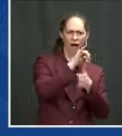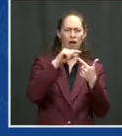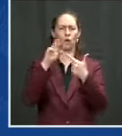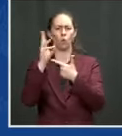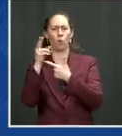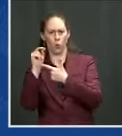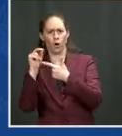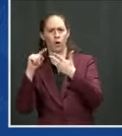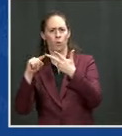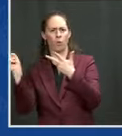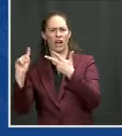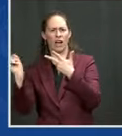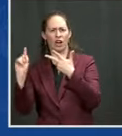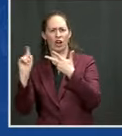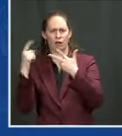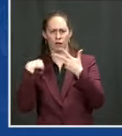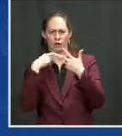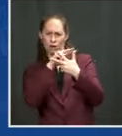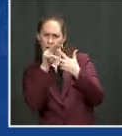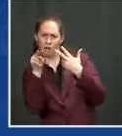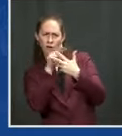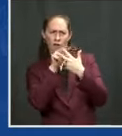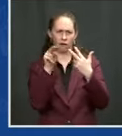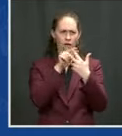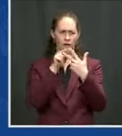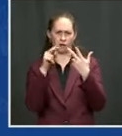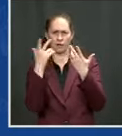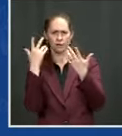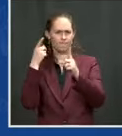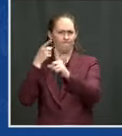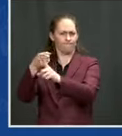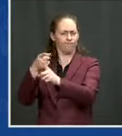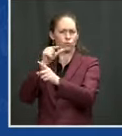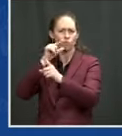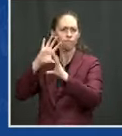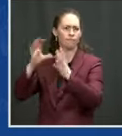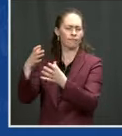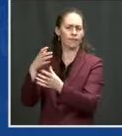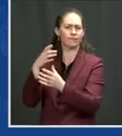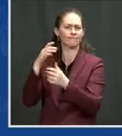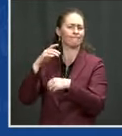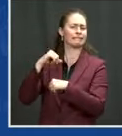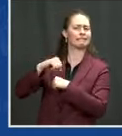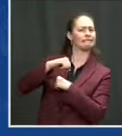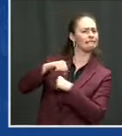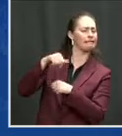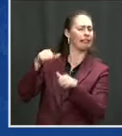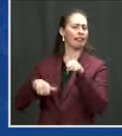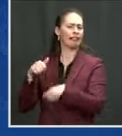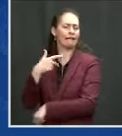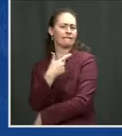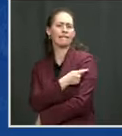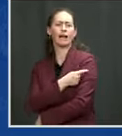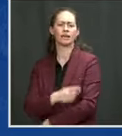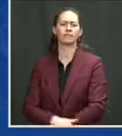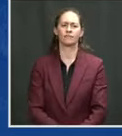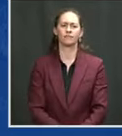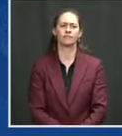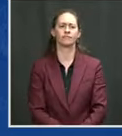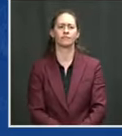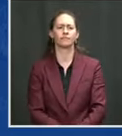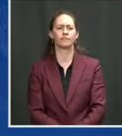public information campaign that not only answers questions and resolves concerns, but it helps people understand that getting the vaccine